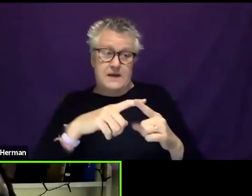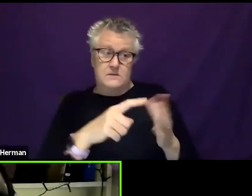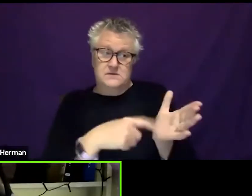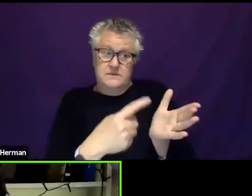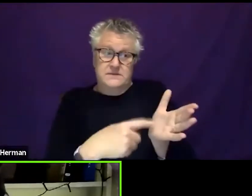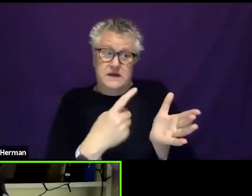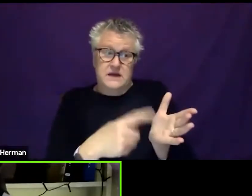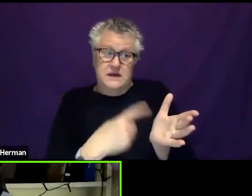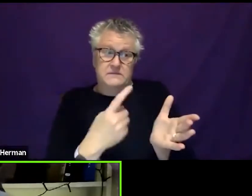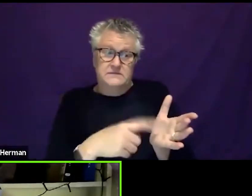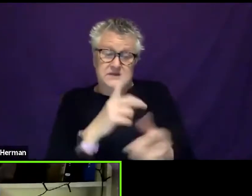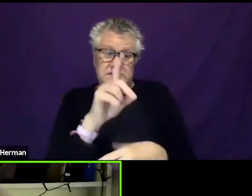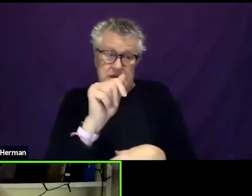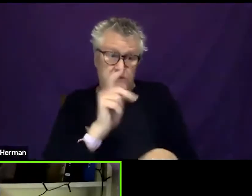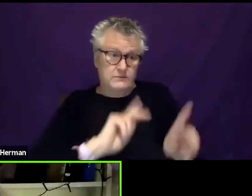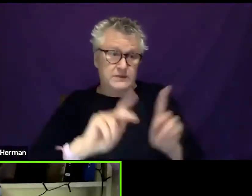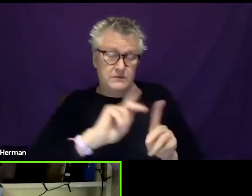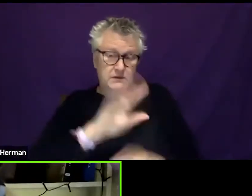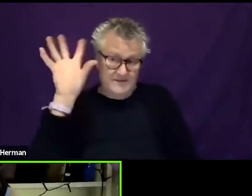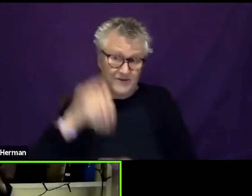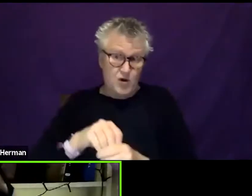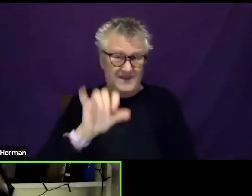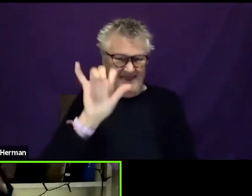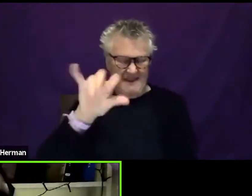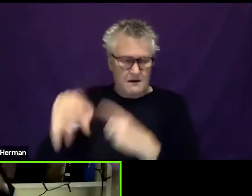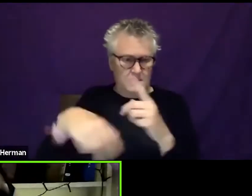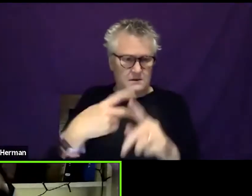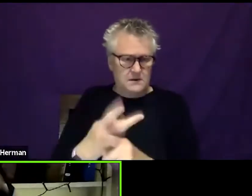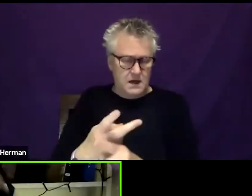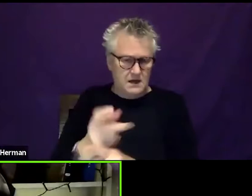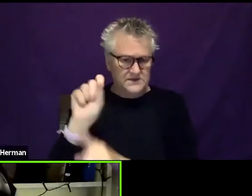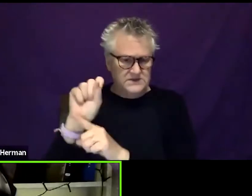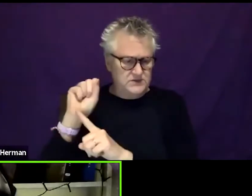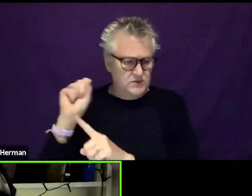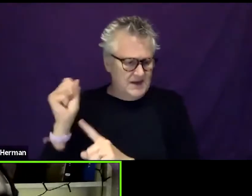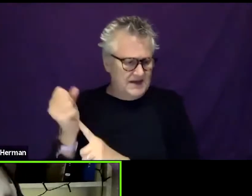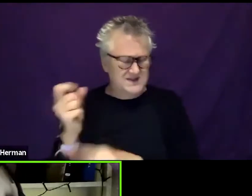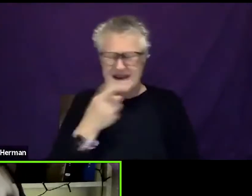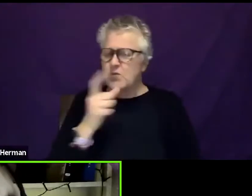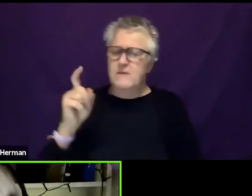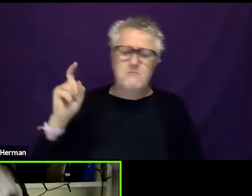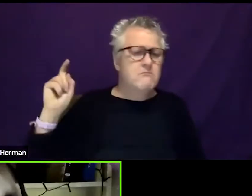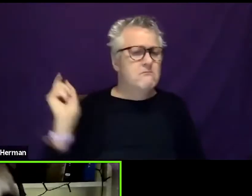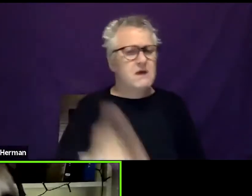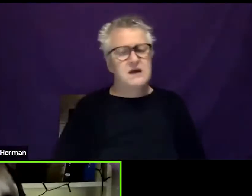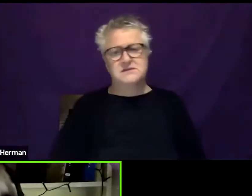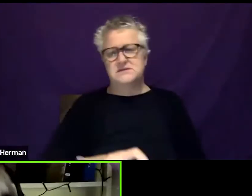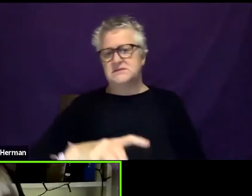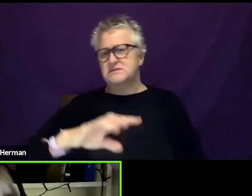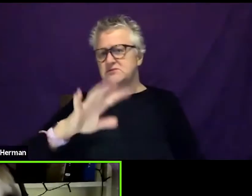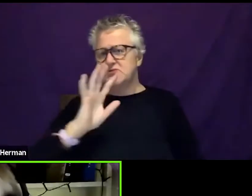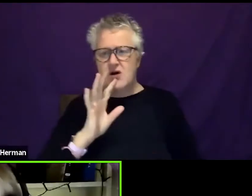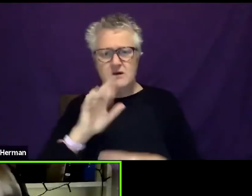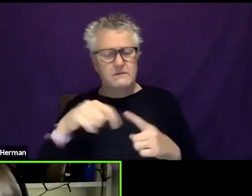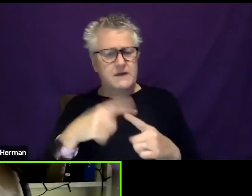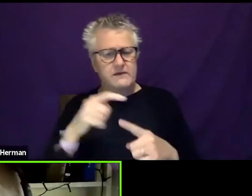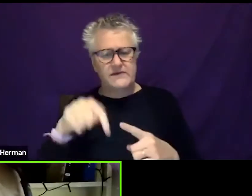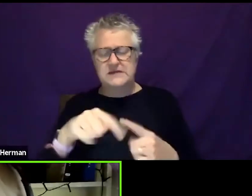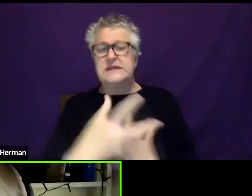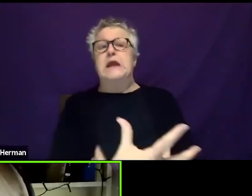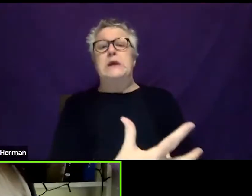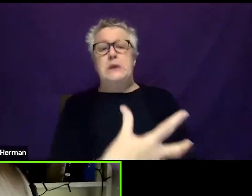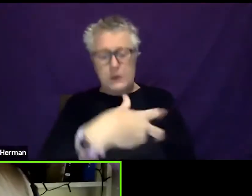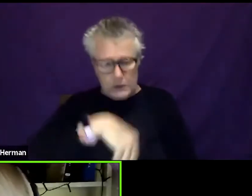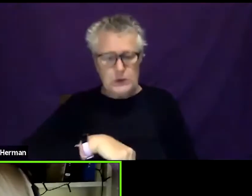of harassment, and that this is a conversation that needs to be had that includes disabled women, which